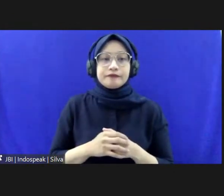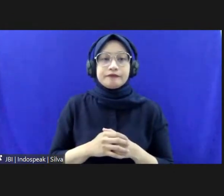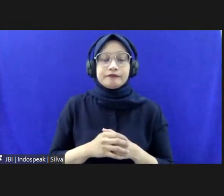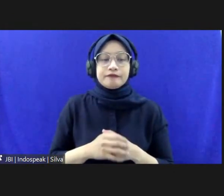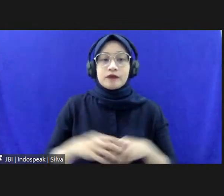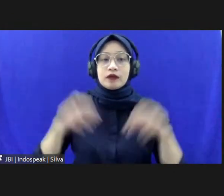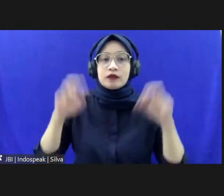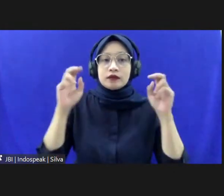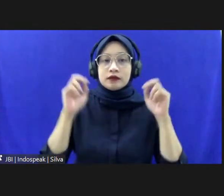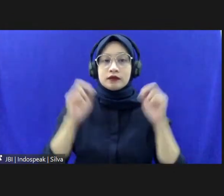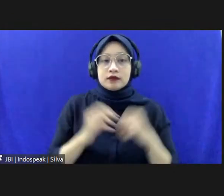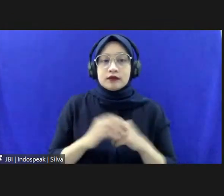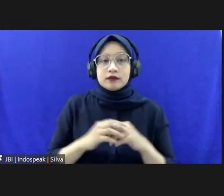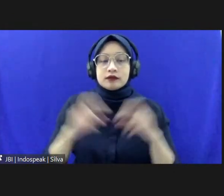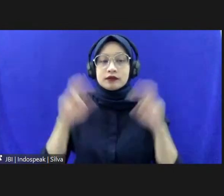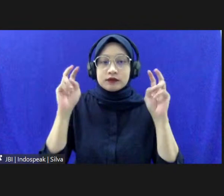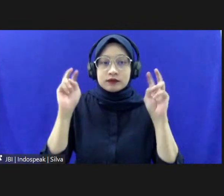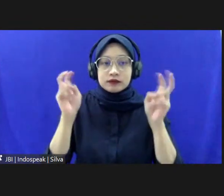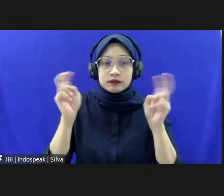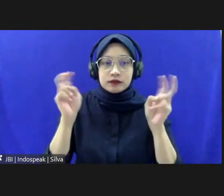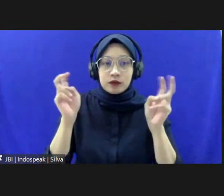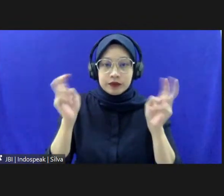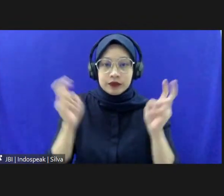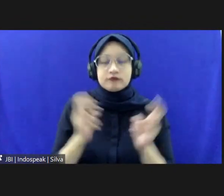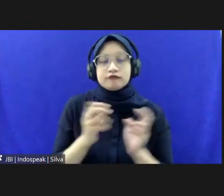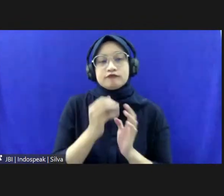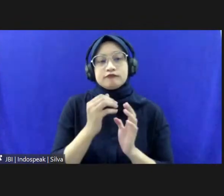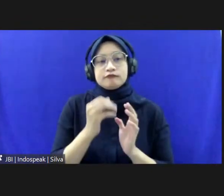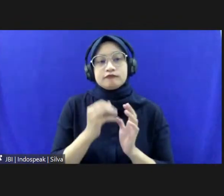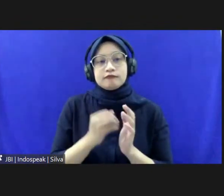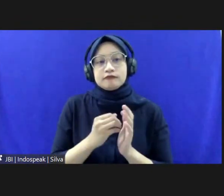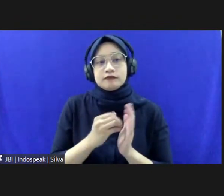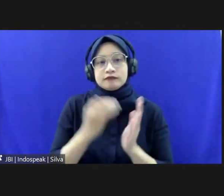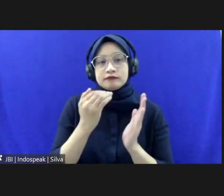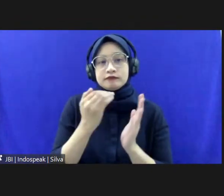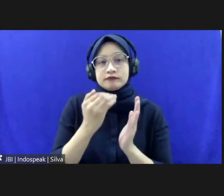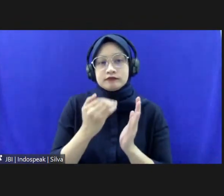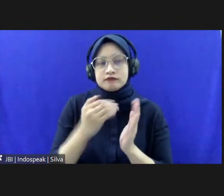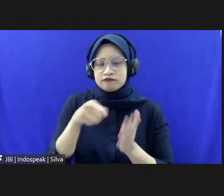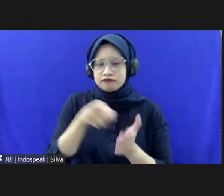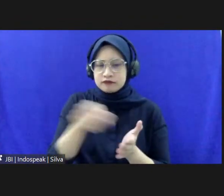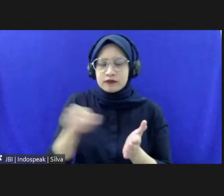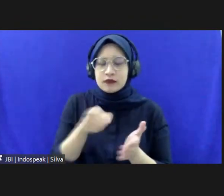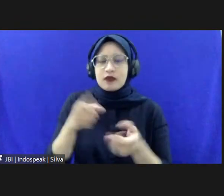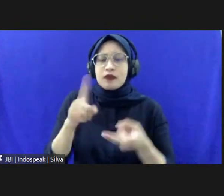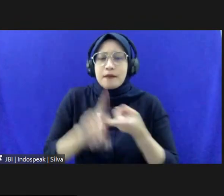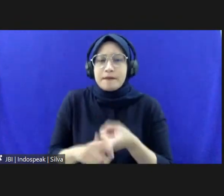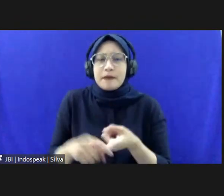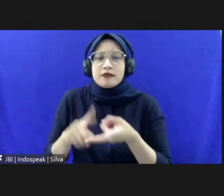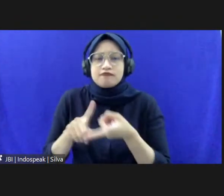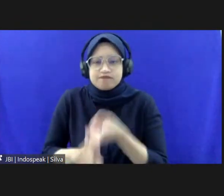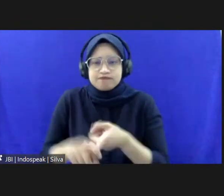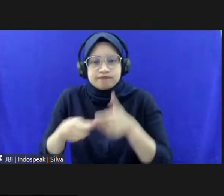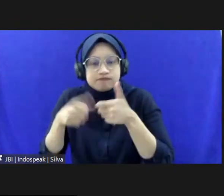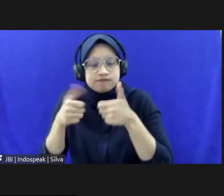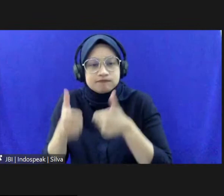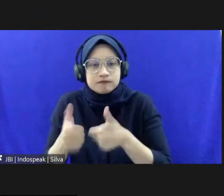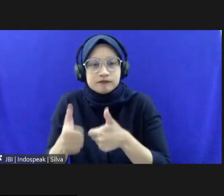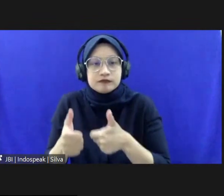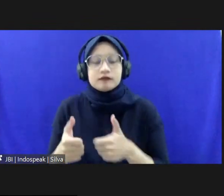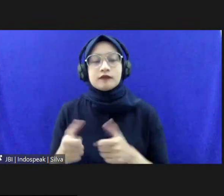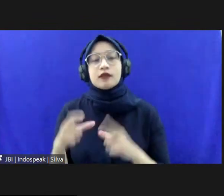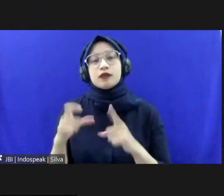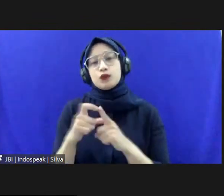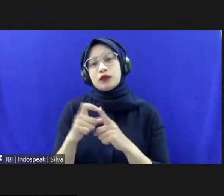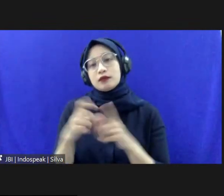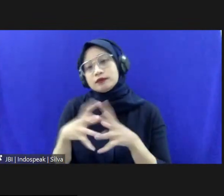being raised during the update. I note that my good friend, Ambassador Kinlan, is also following to this conference.